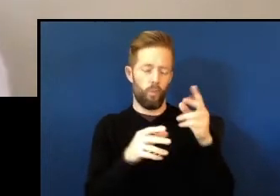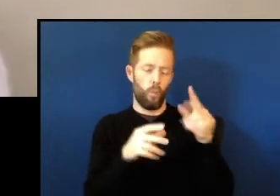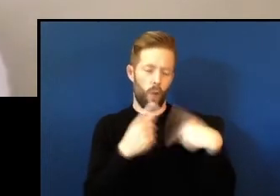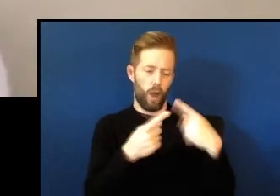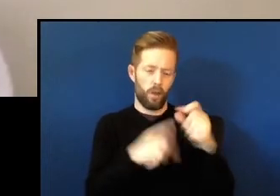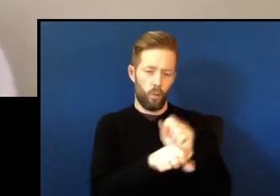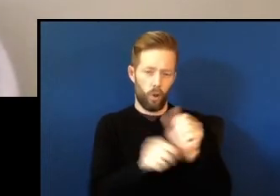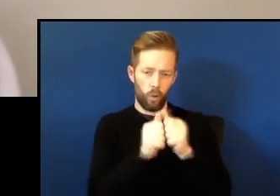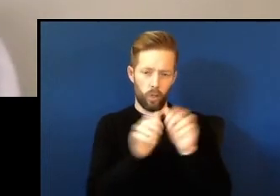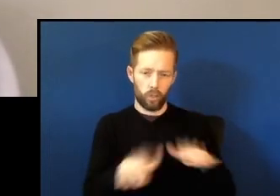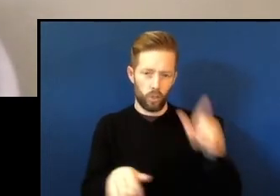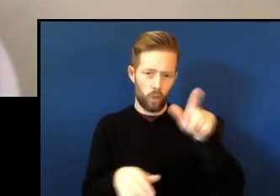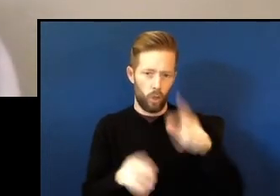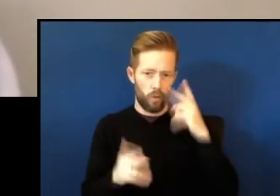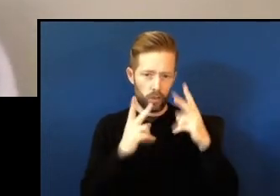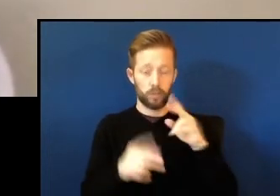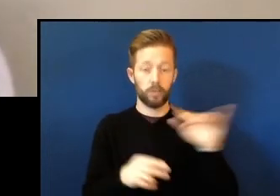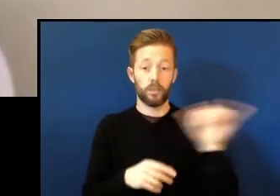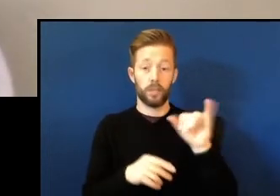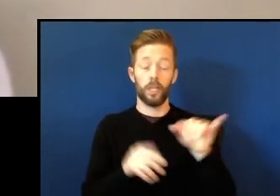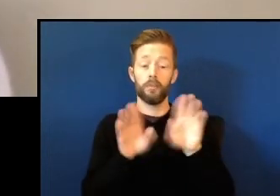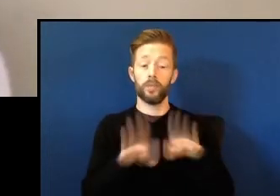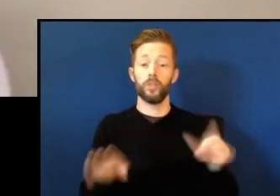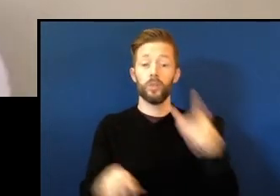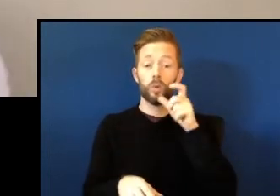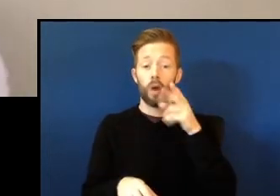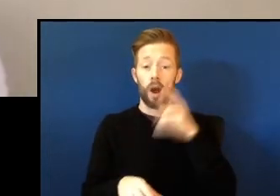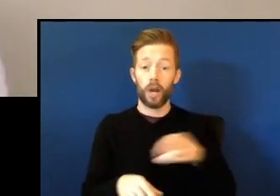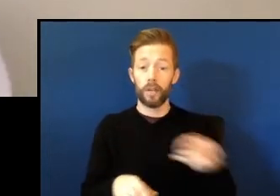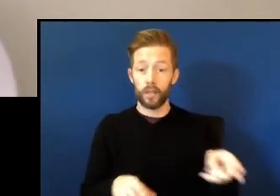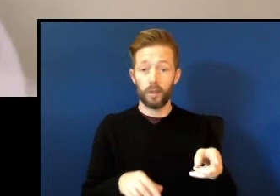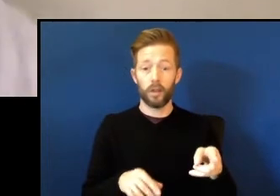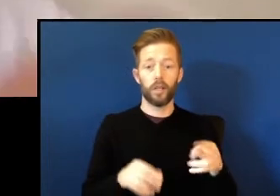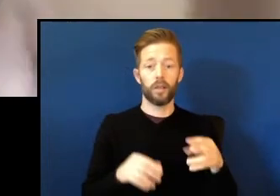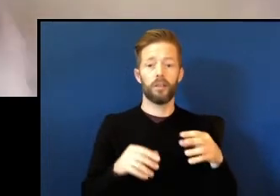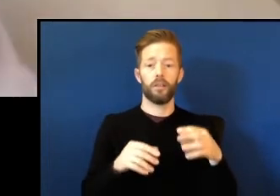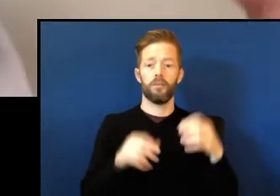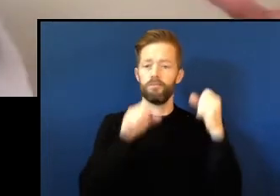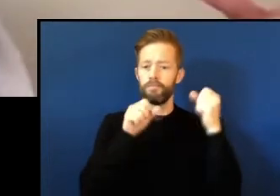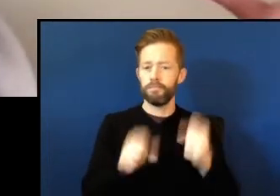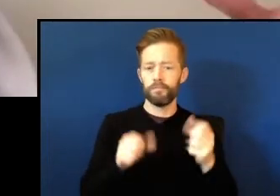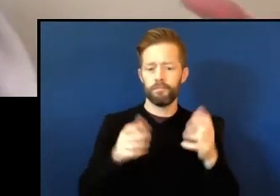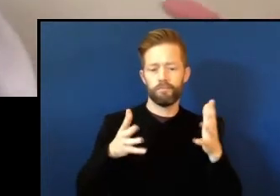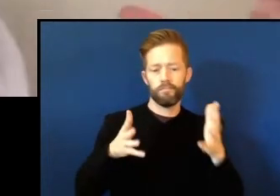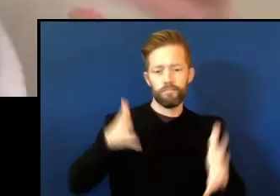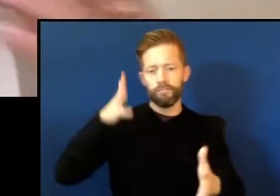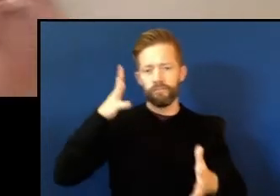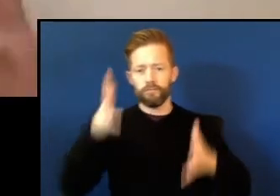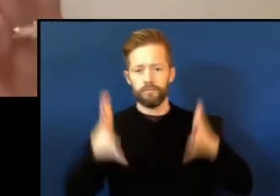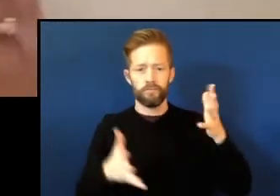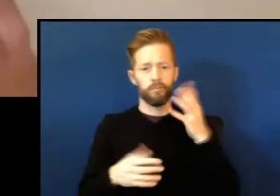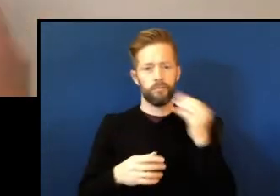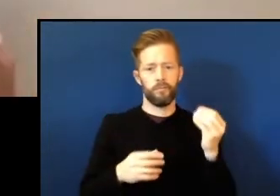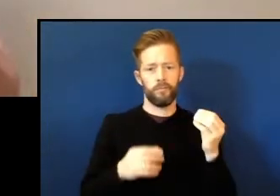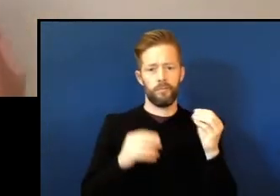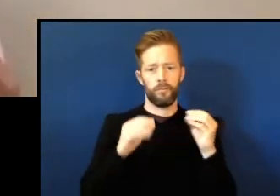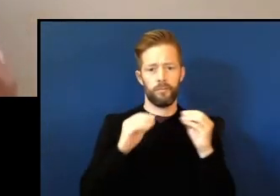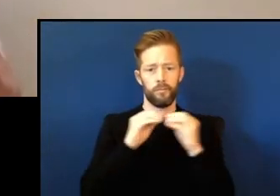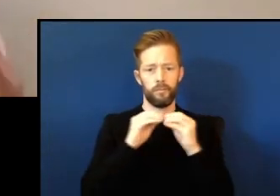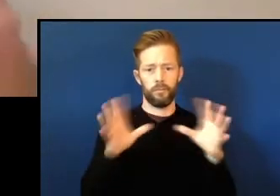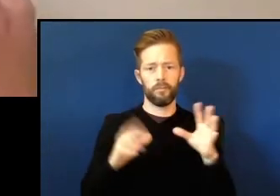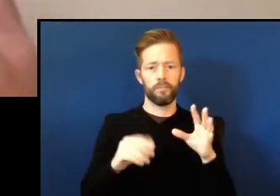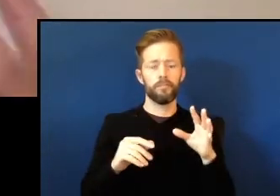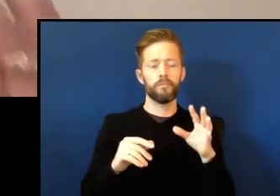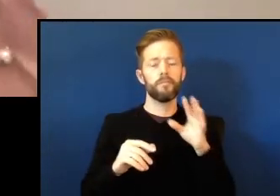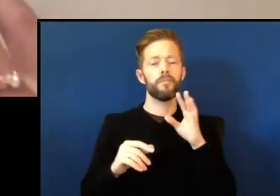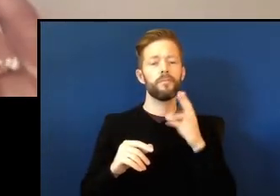low vision. Similar with children who are hard of hearing, a lot of gestures and being very clear